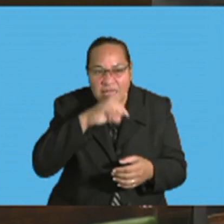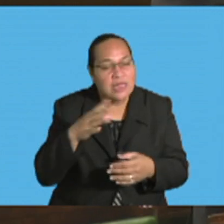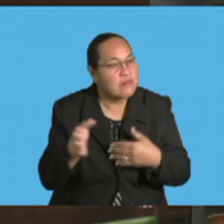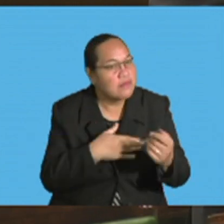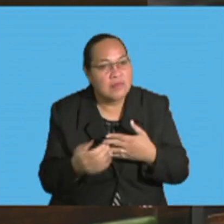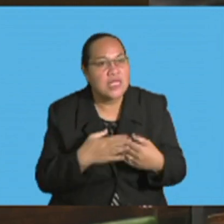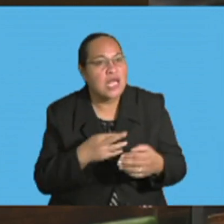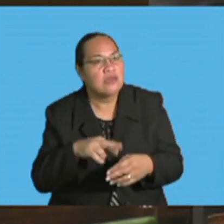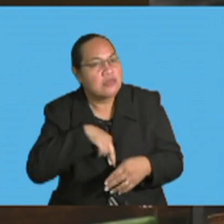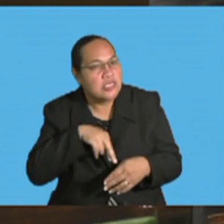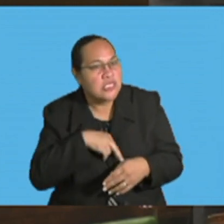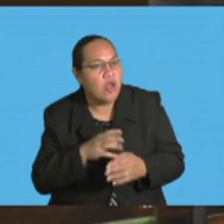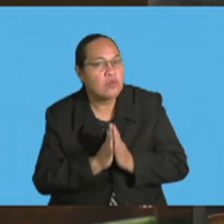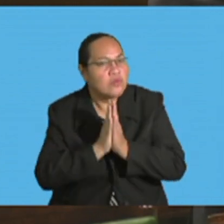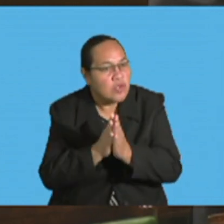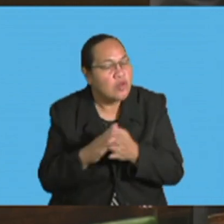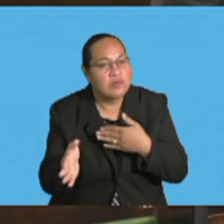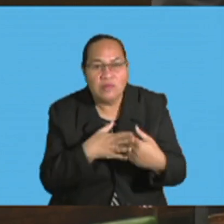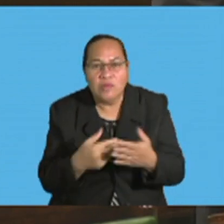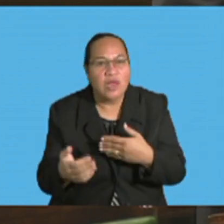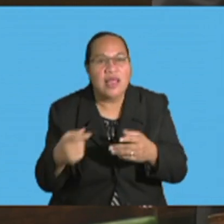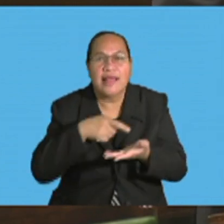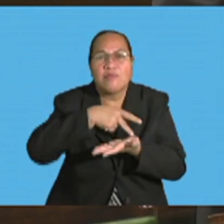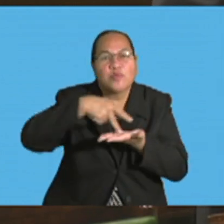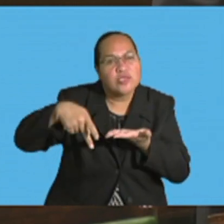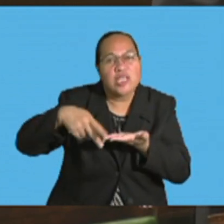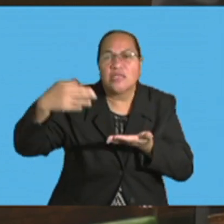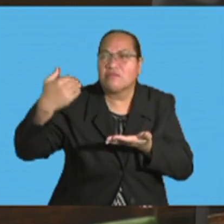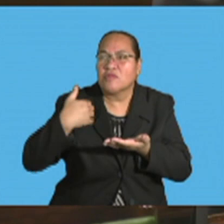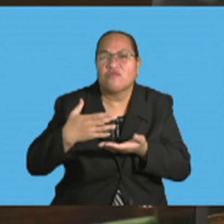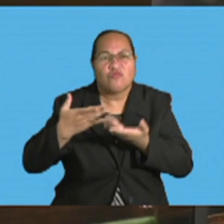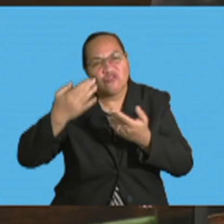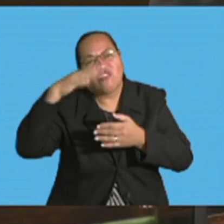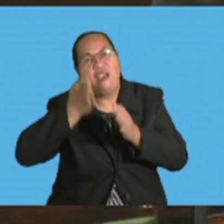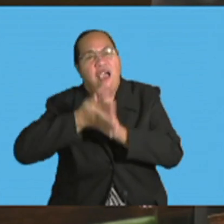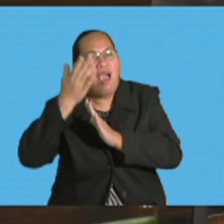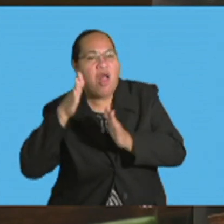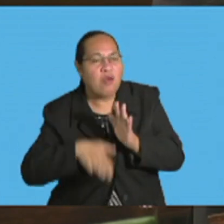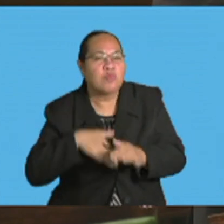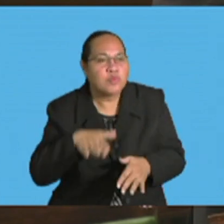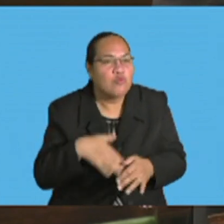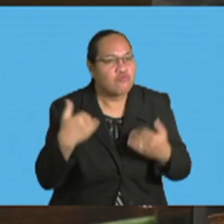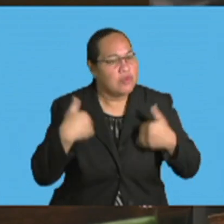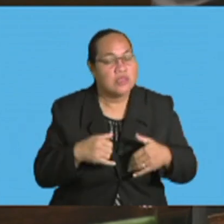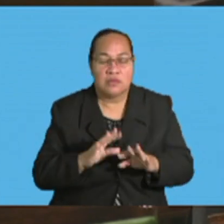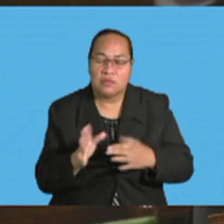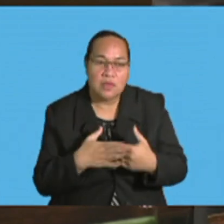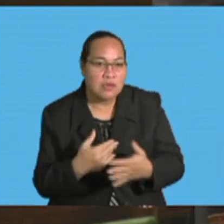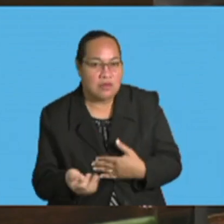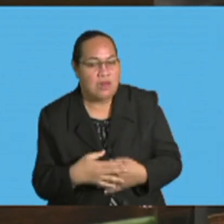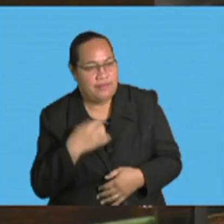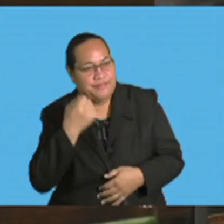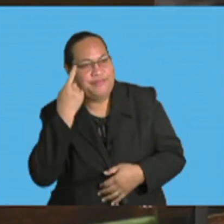religion, regardless of their province or status in society. Mr. Speaker, I realize Mbulitabo has